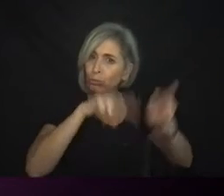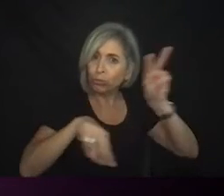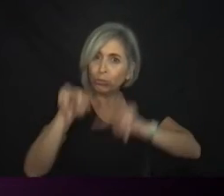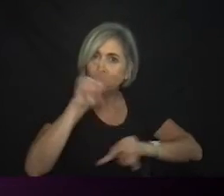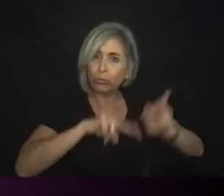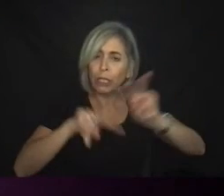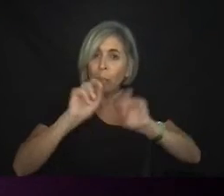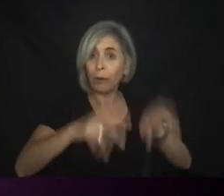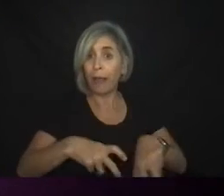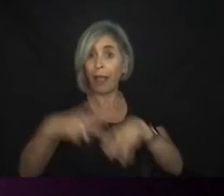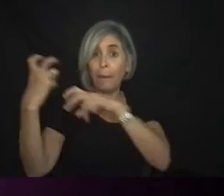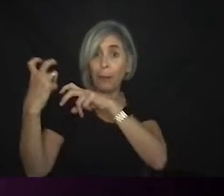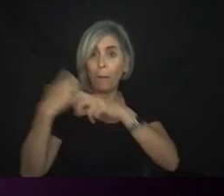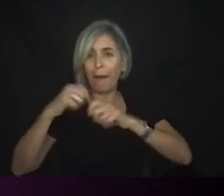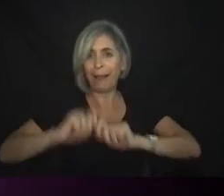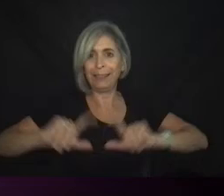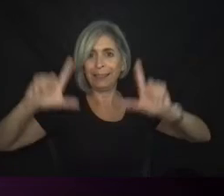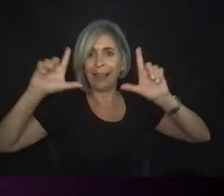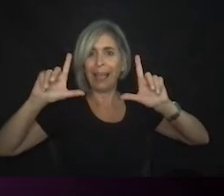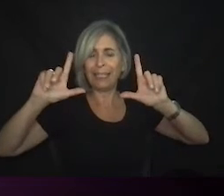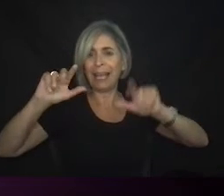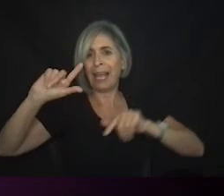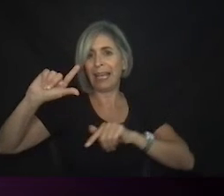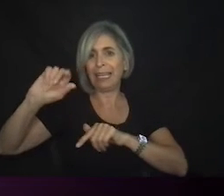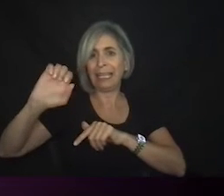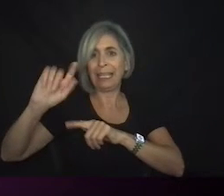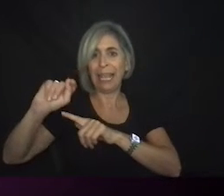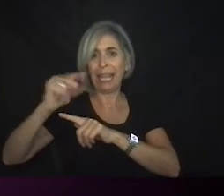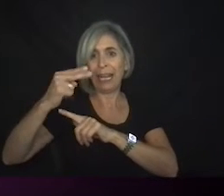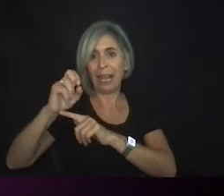it when I upload my slides on my GitHub.